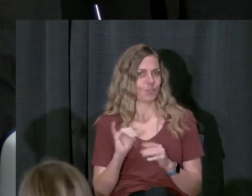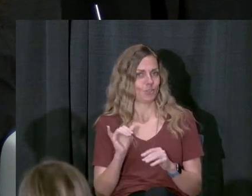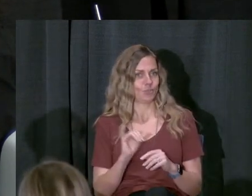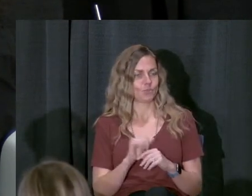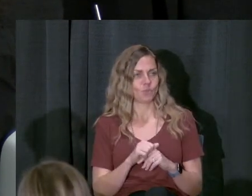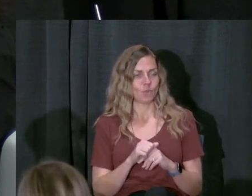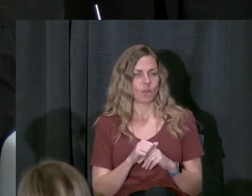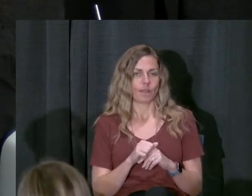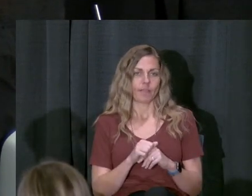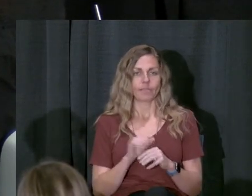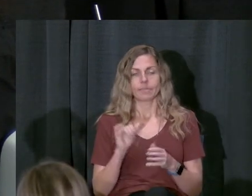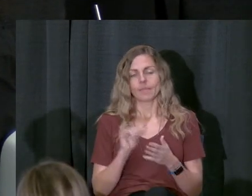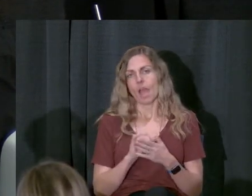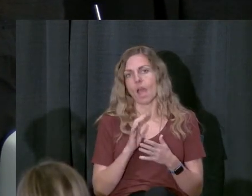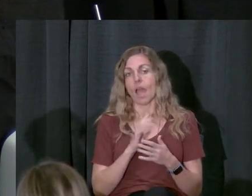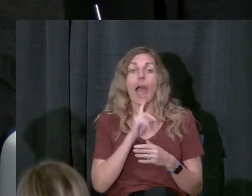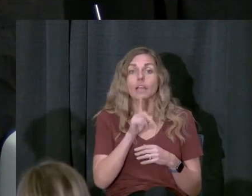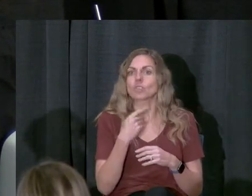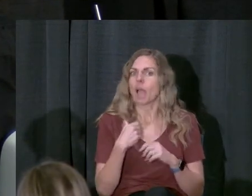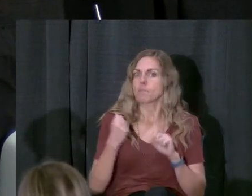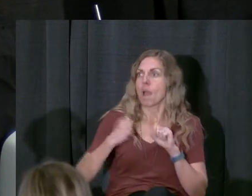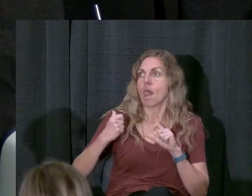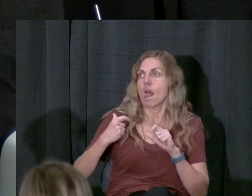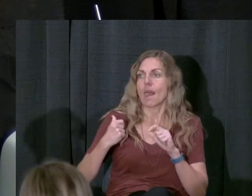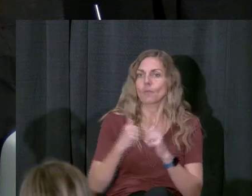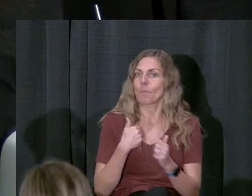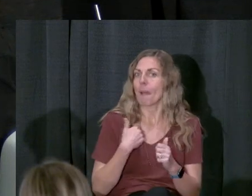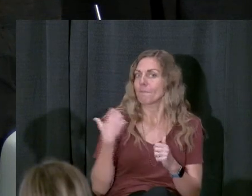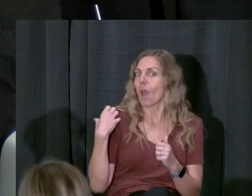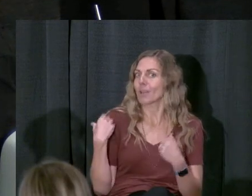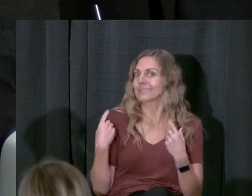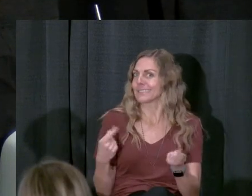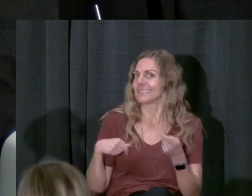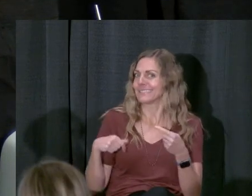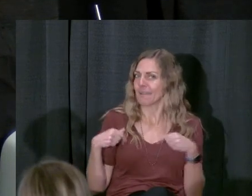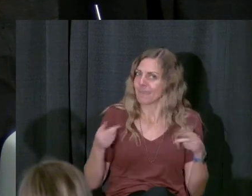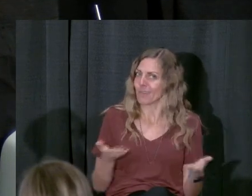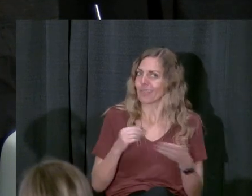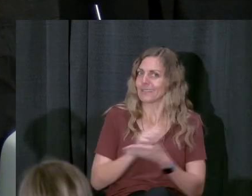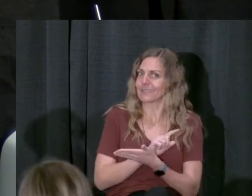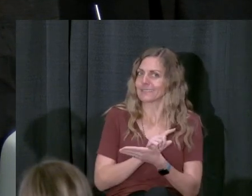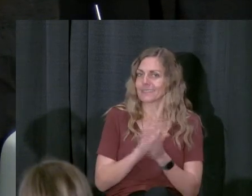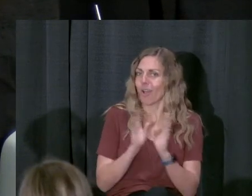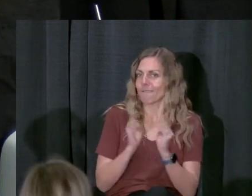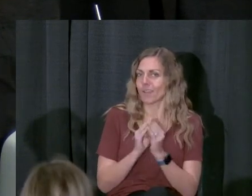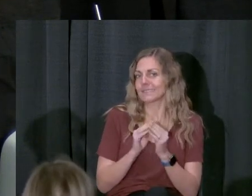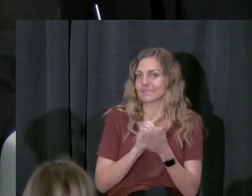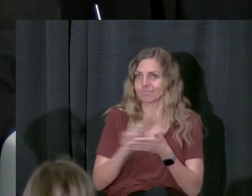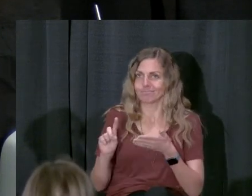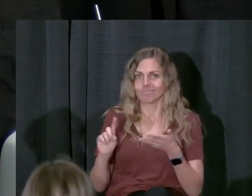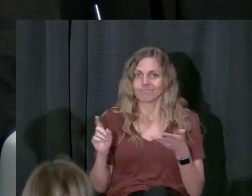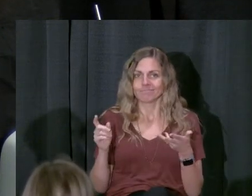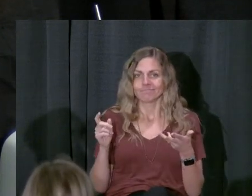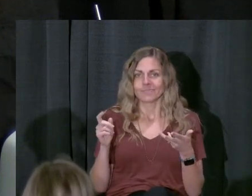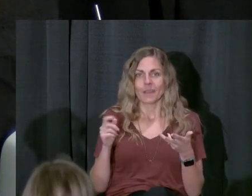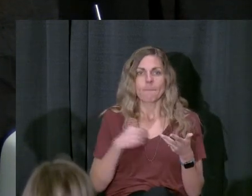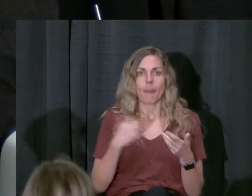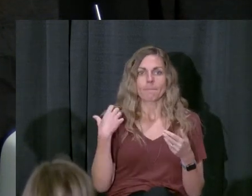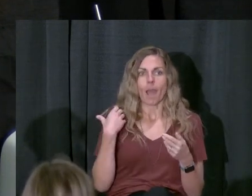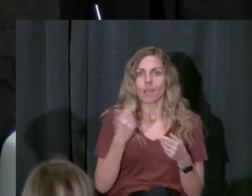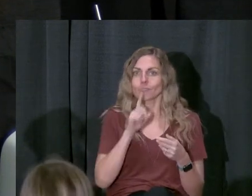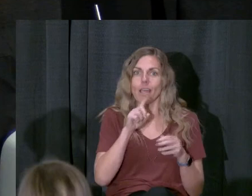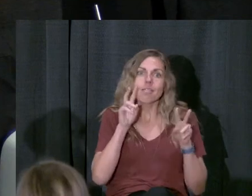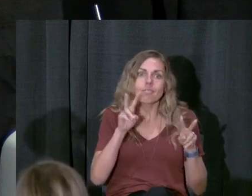been messaging my boss backwards and forwards throughout the whole conference, and she's really looking forward to catching up